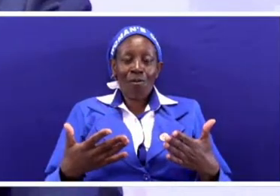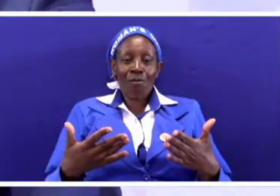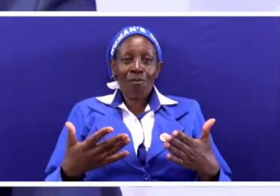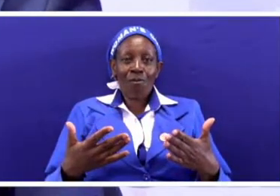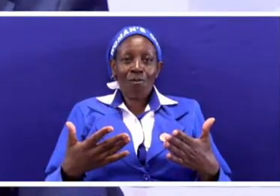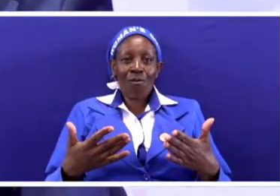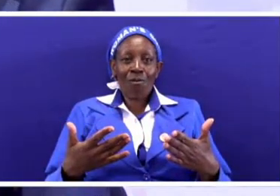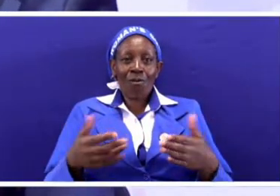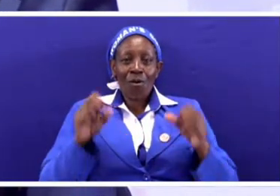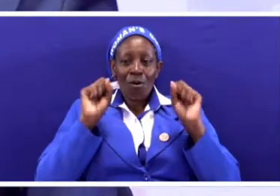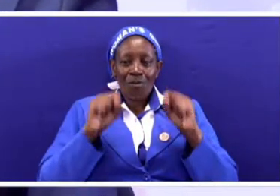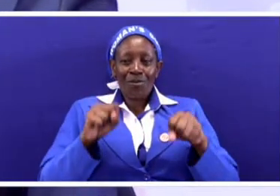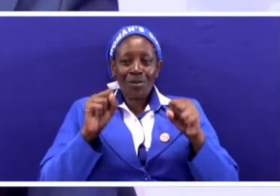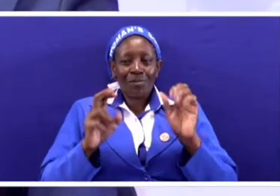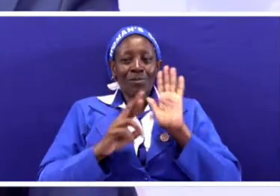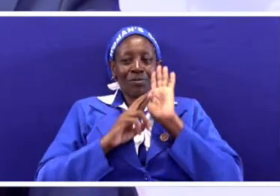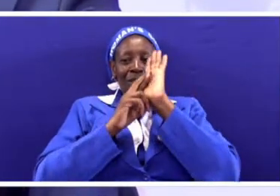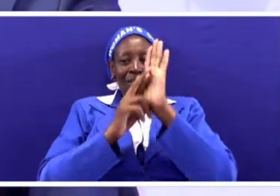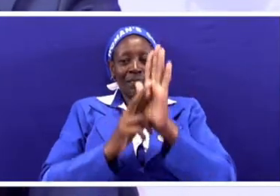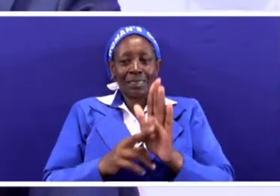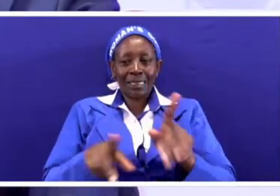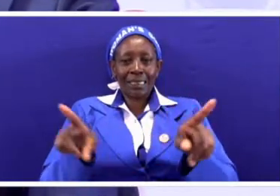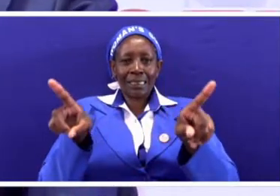a presentation.